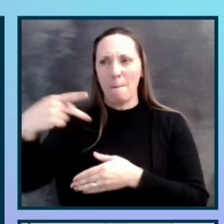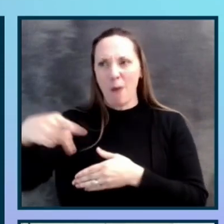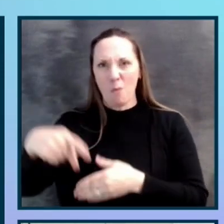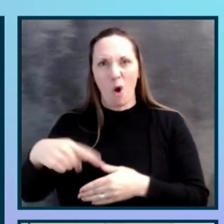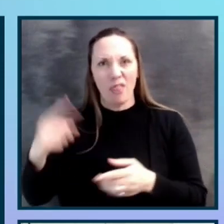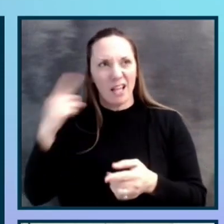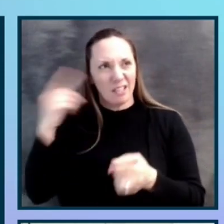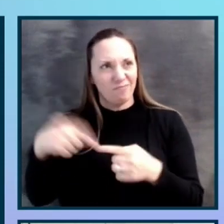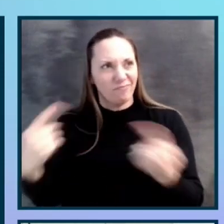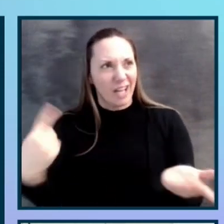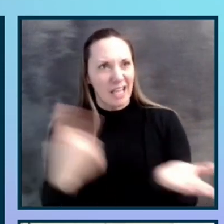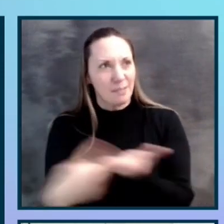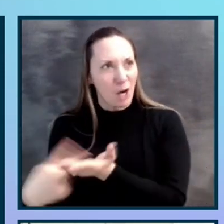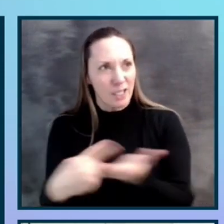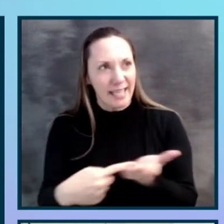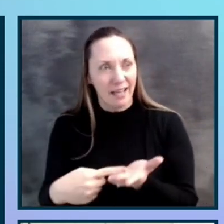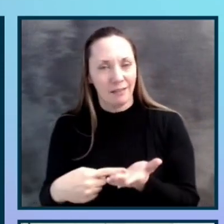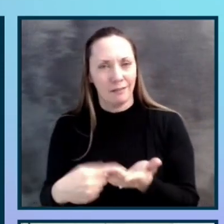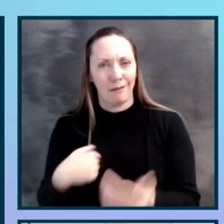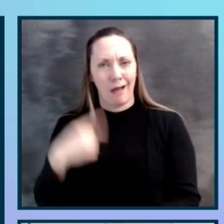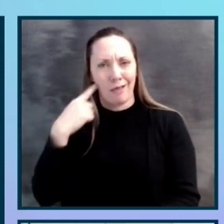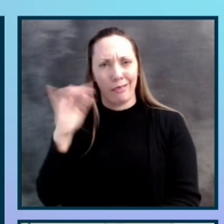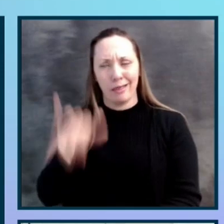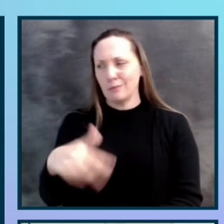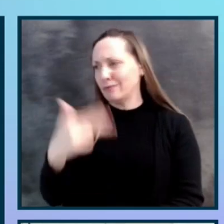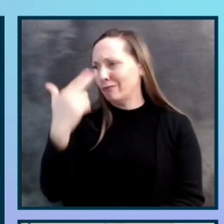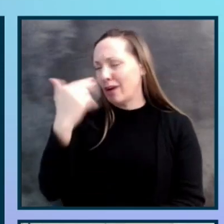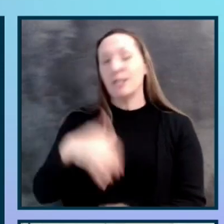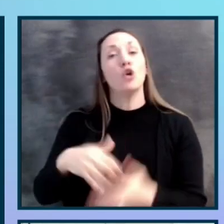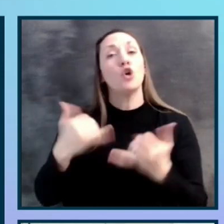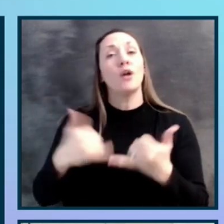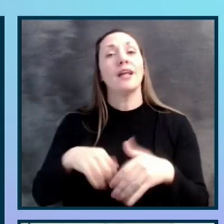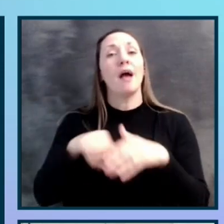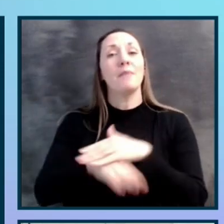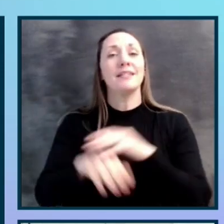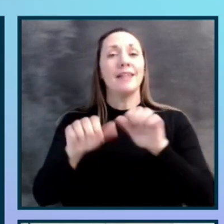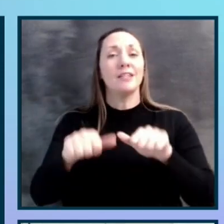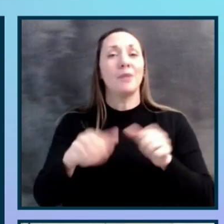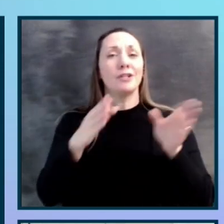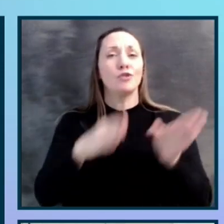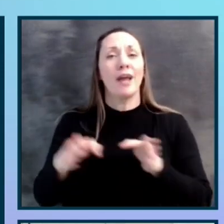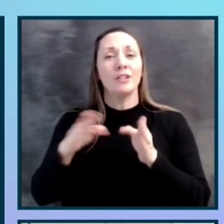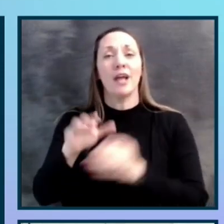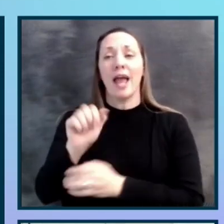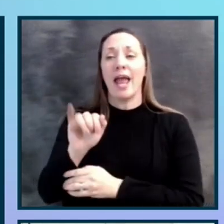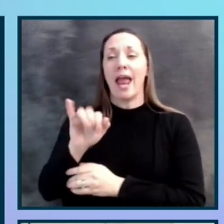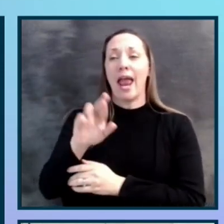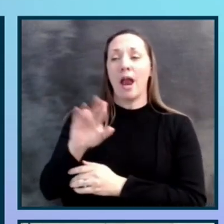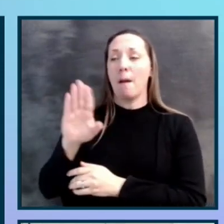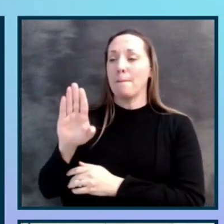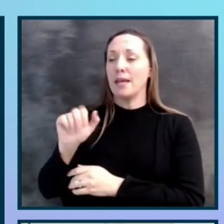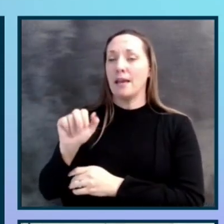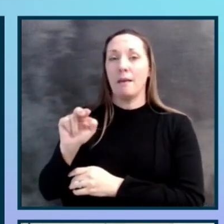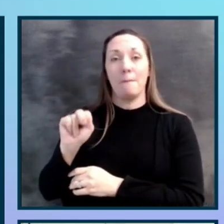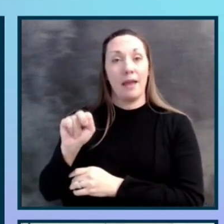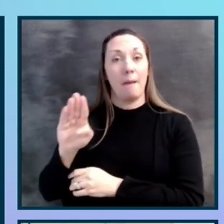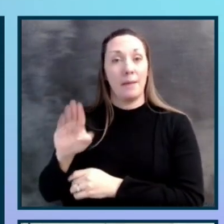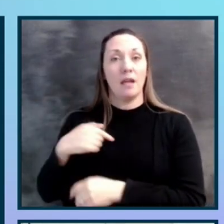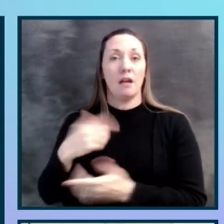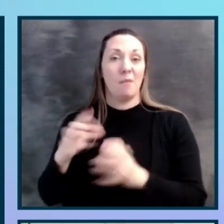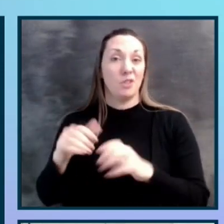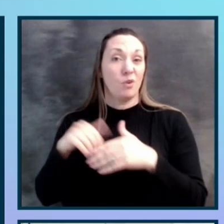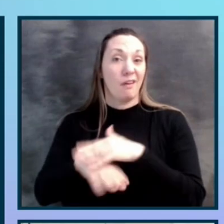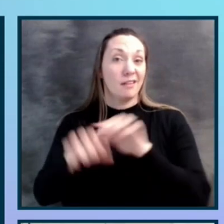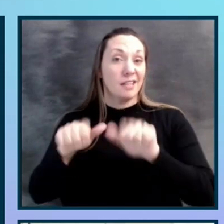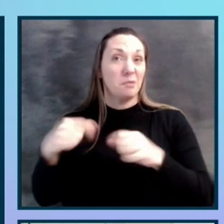I found hilarious. I currently am an accessibility strategist at Airbnb, and I've been doing accessibility for about a